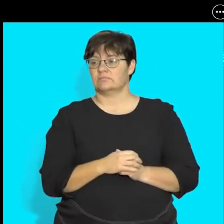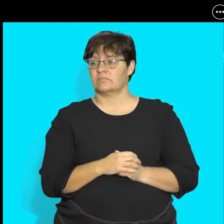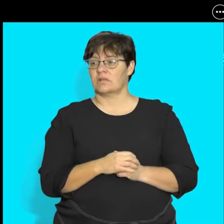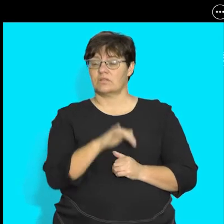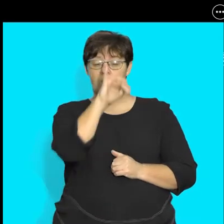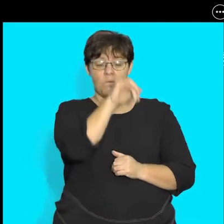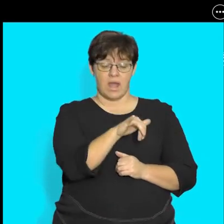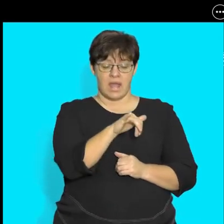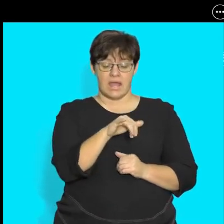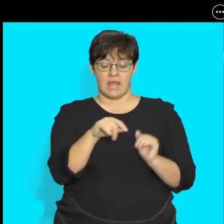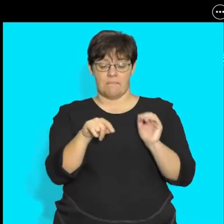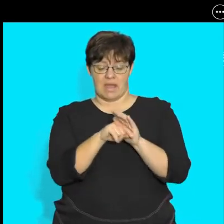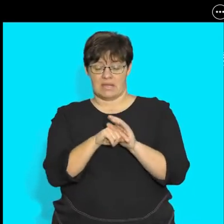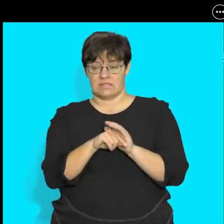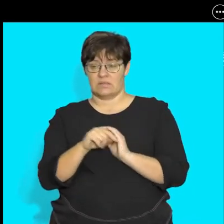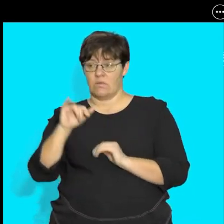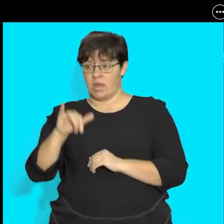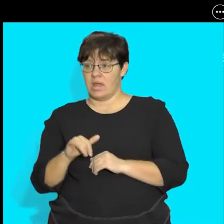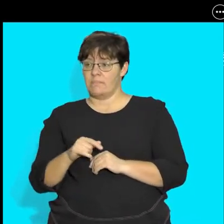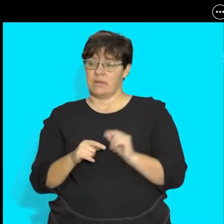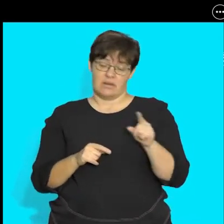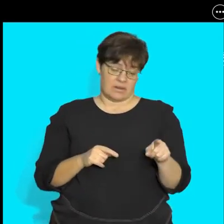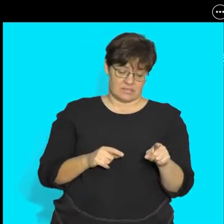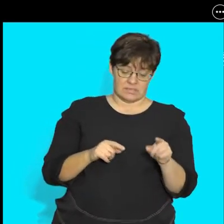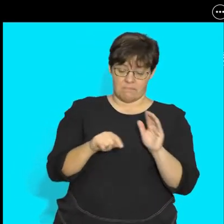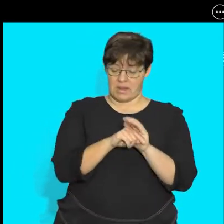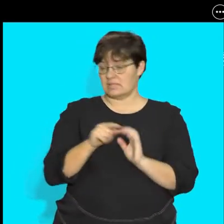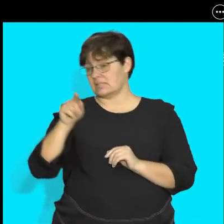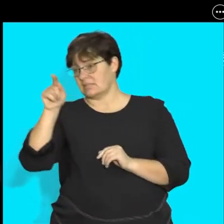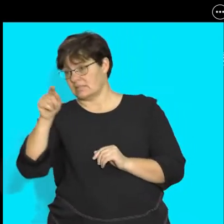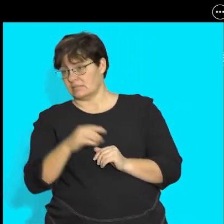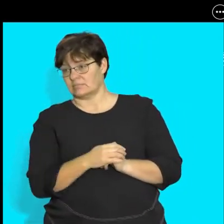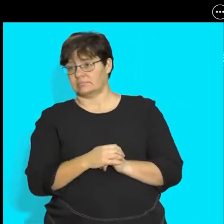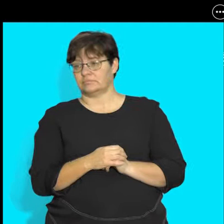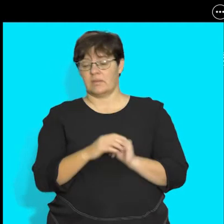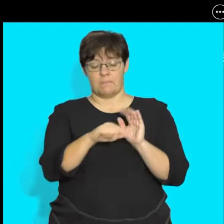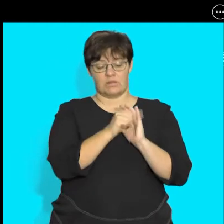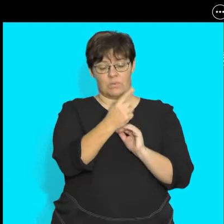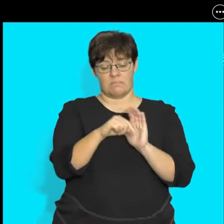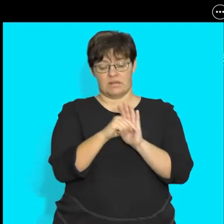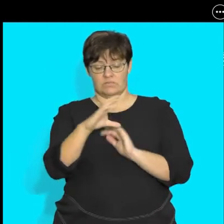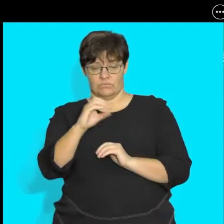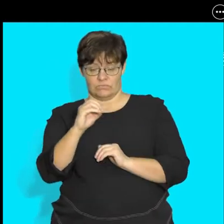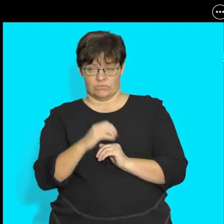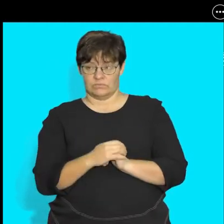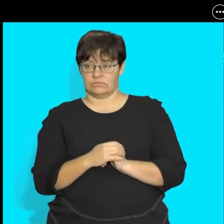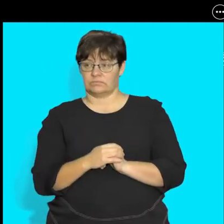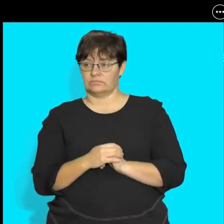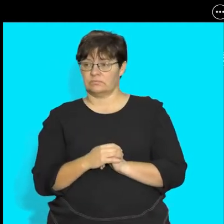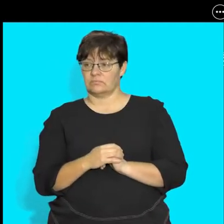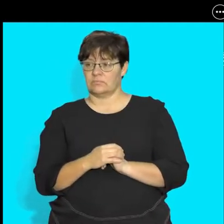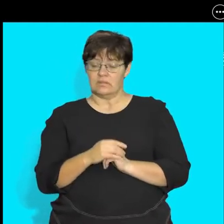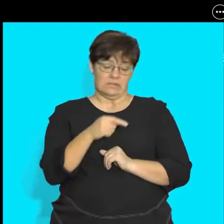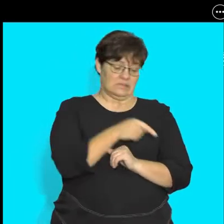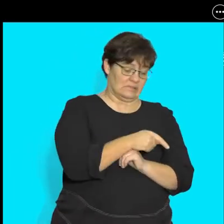go y minus y, so I'm going to go that y value minus this y value, minus 1 minus 0. I'm